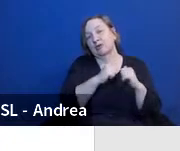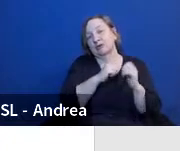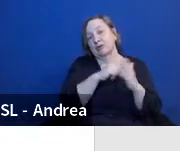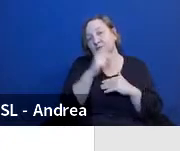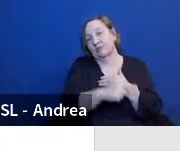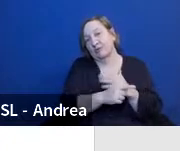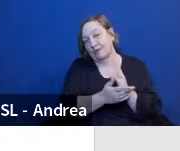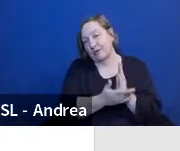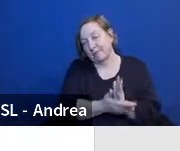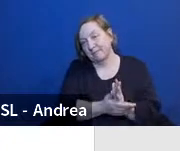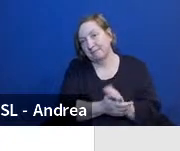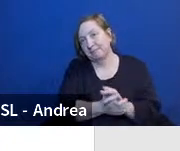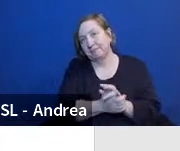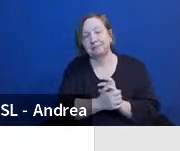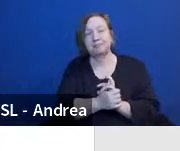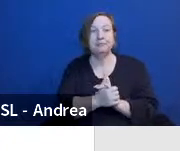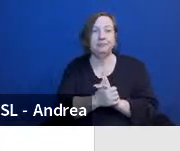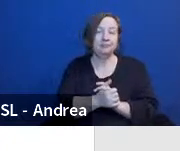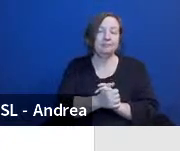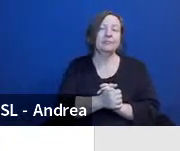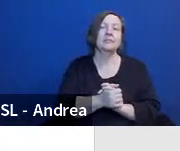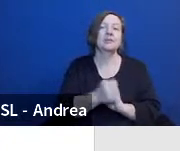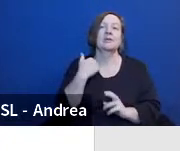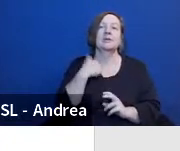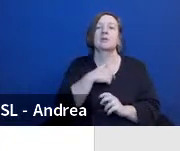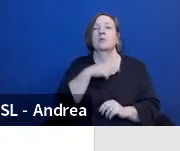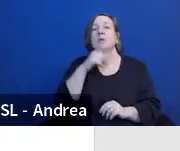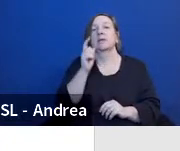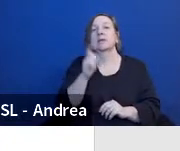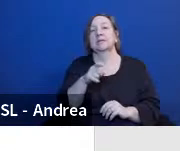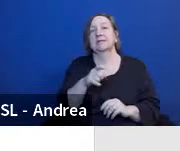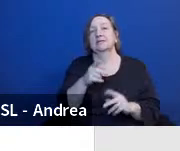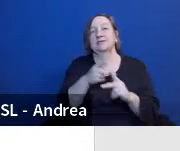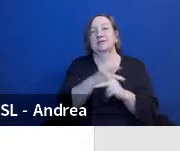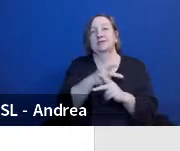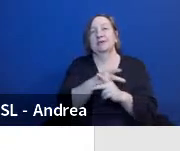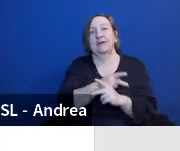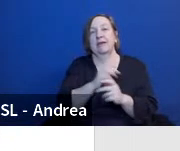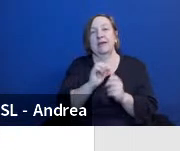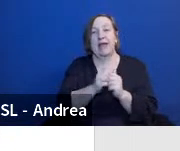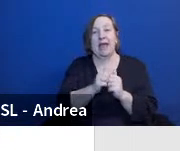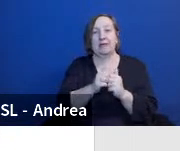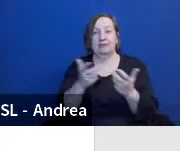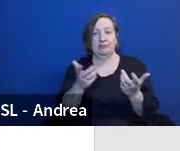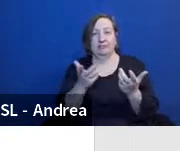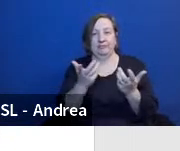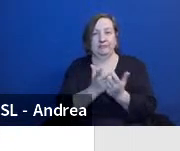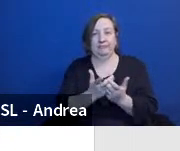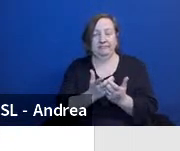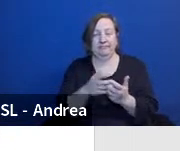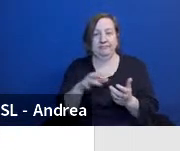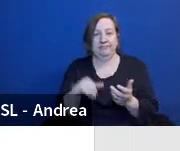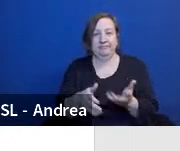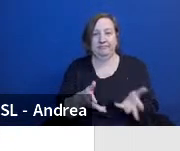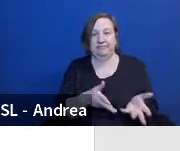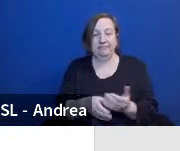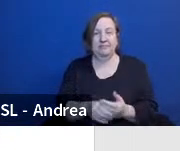program. So we would kind of need to figure out how to reconcile that.